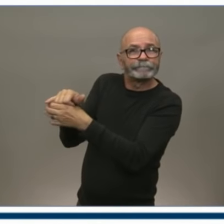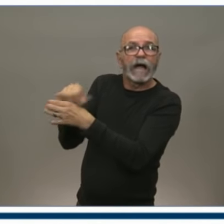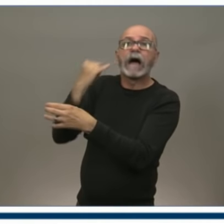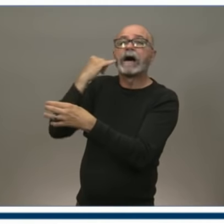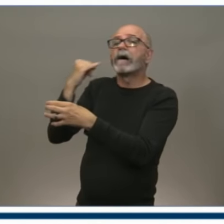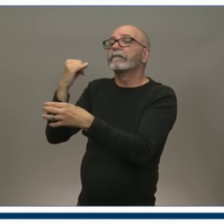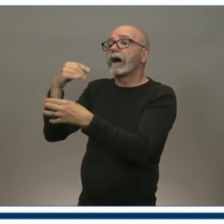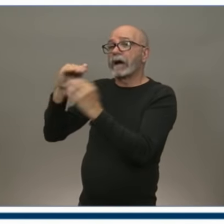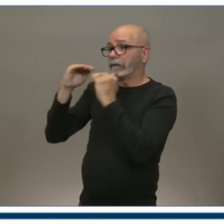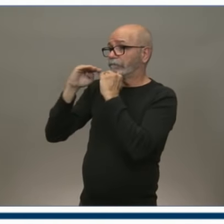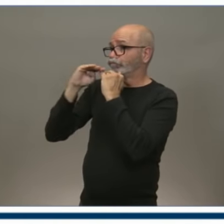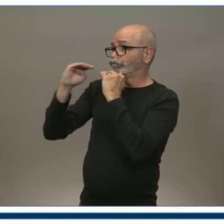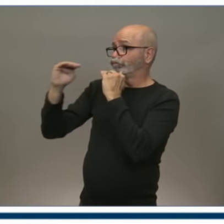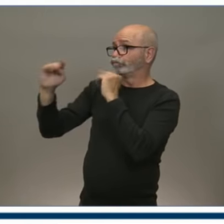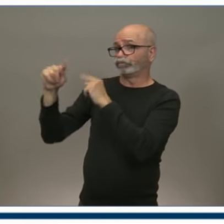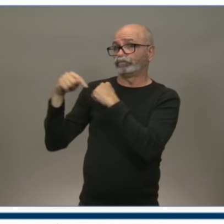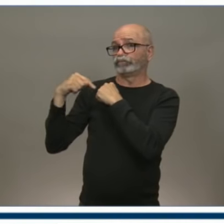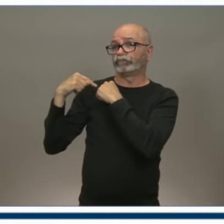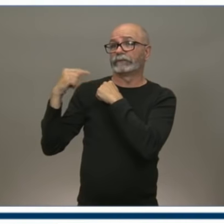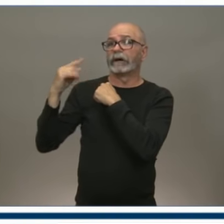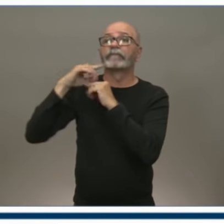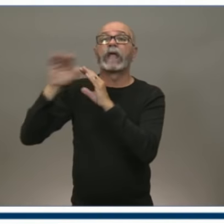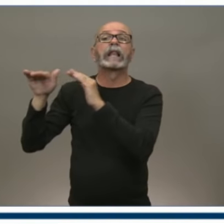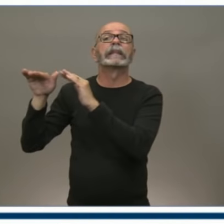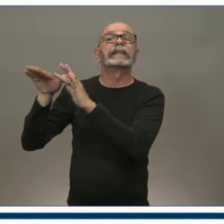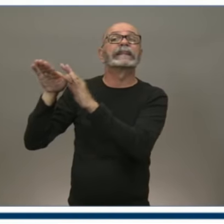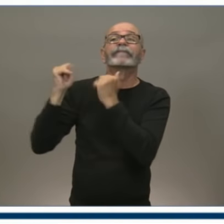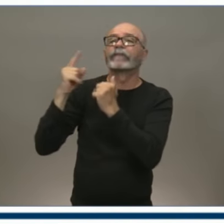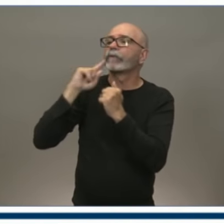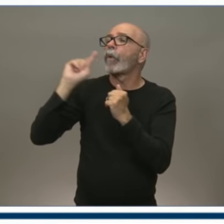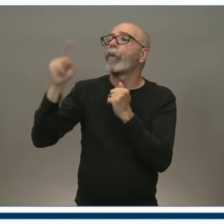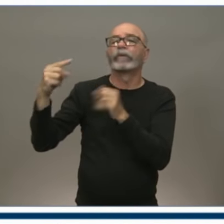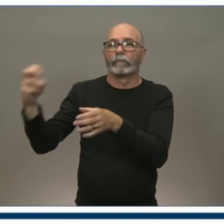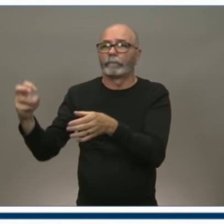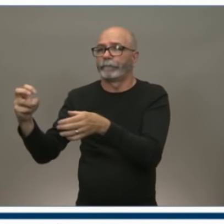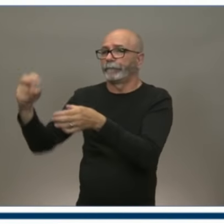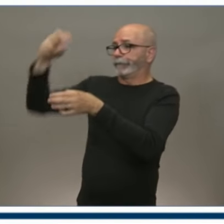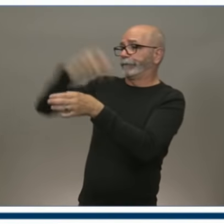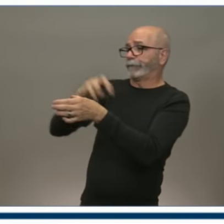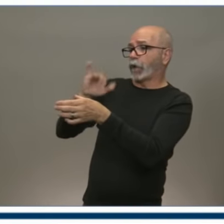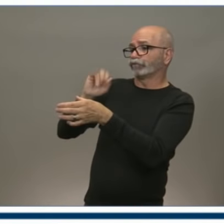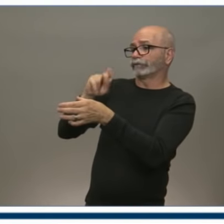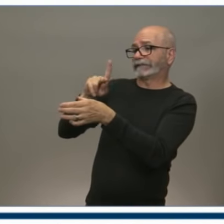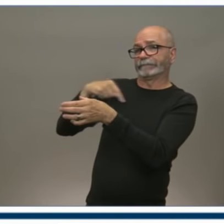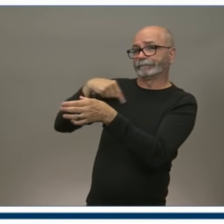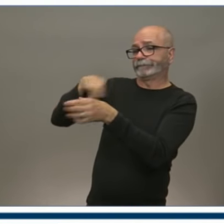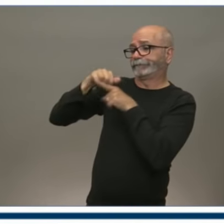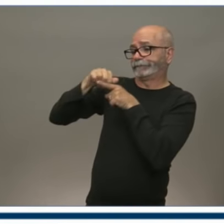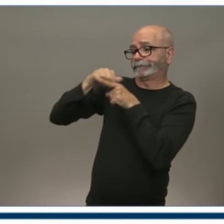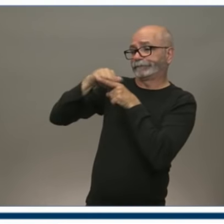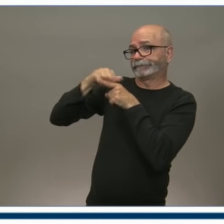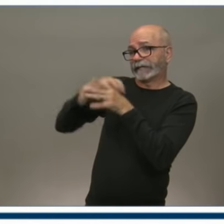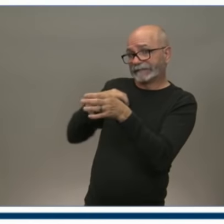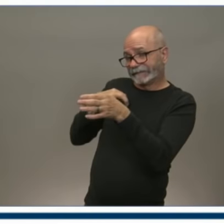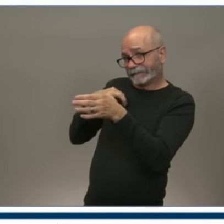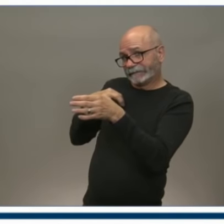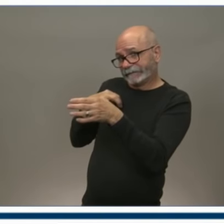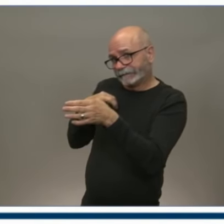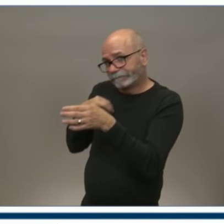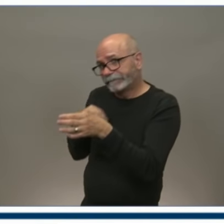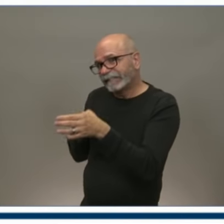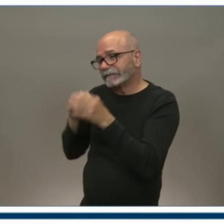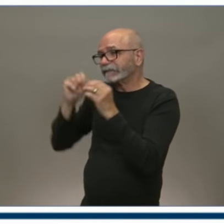of their hotel is to be transported to a local rink and do their training. While they're in training, they're at a